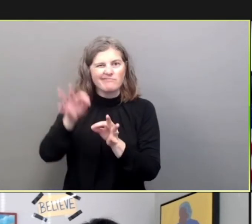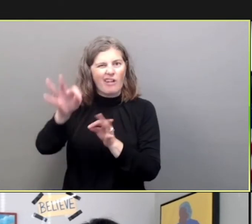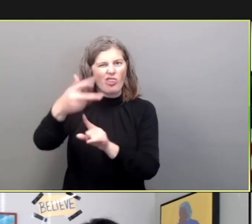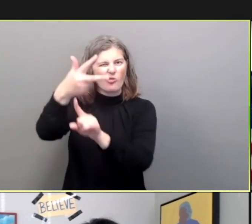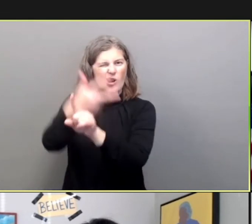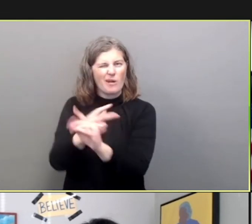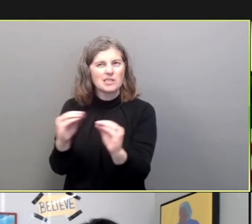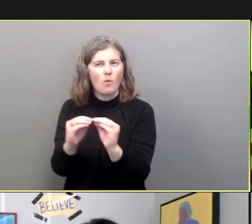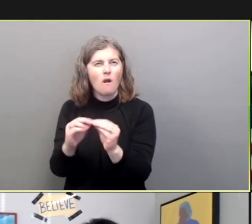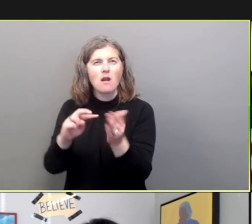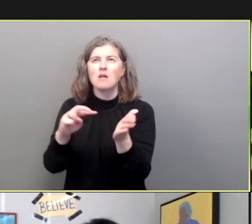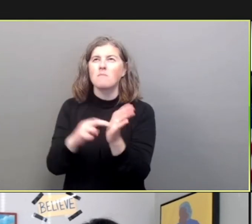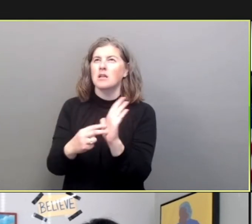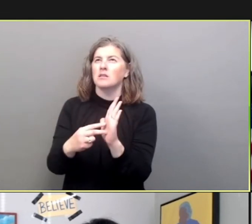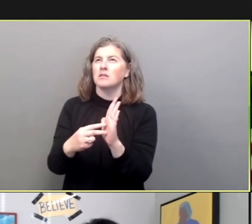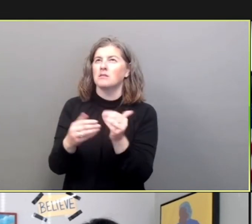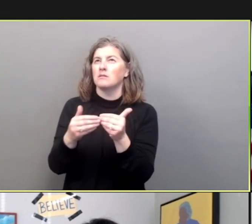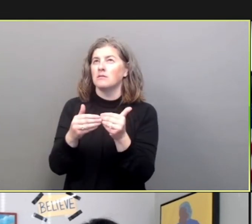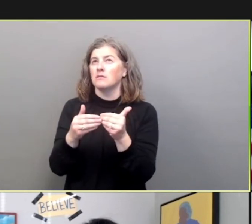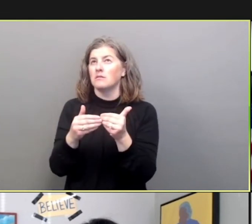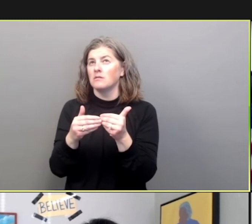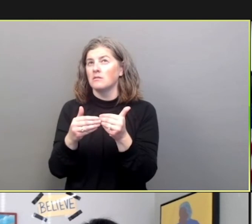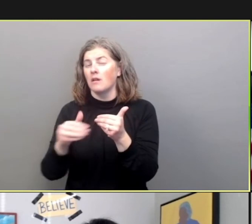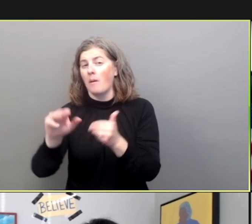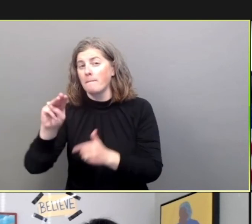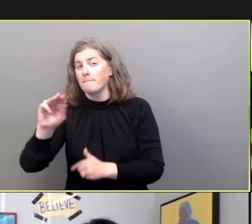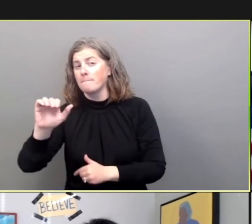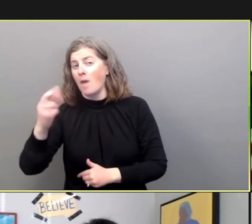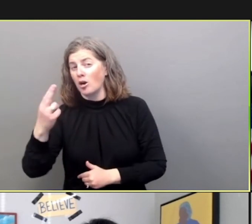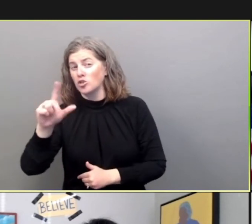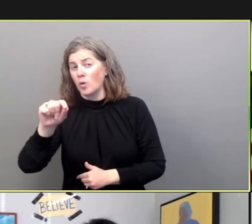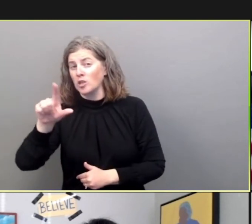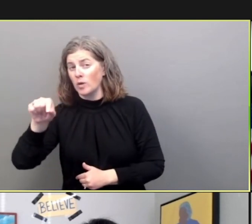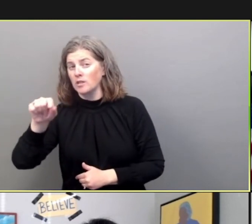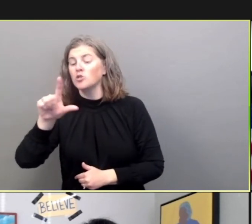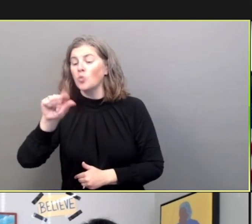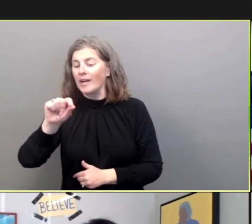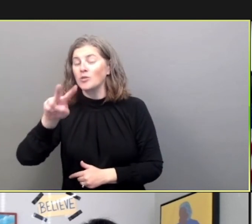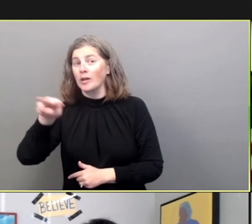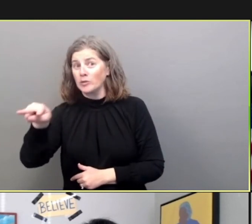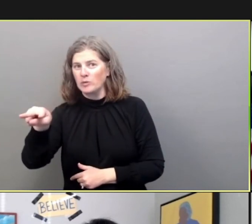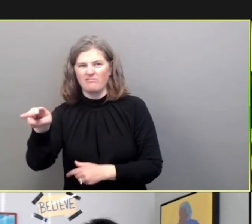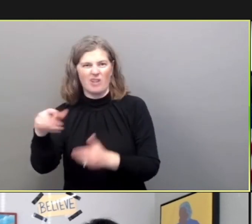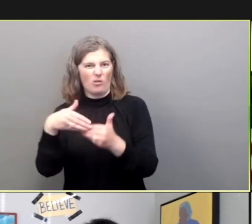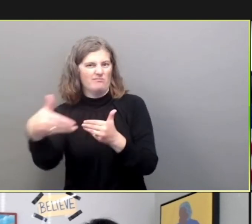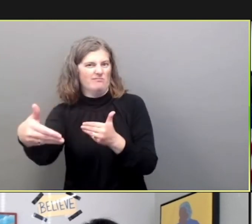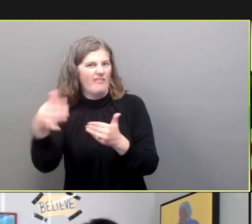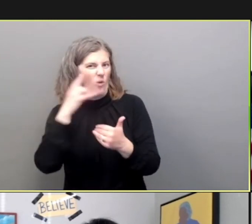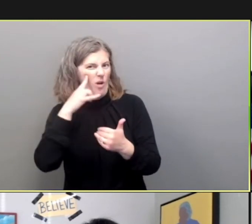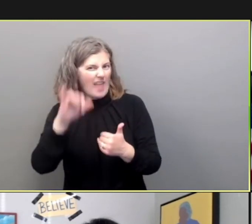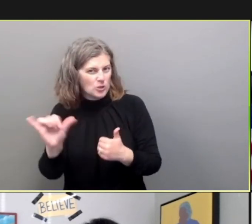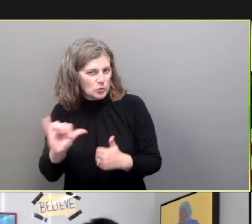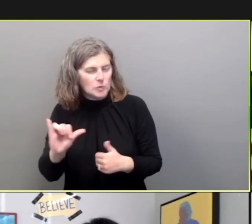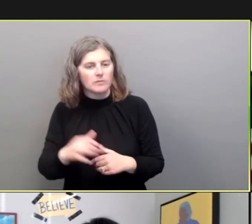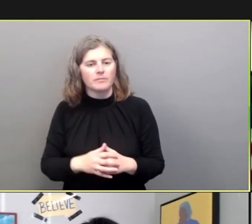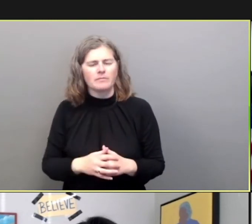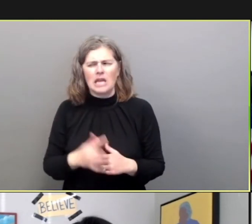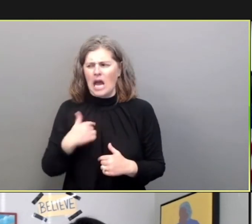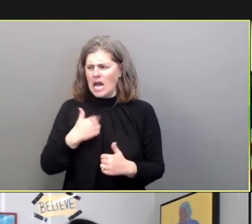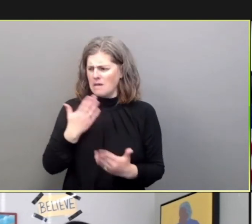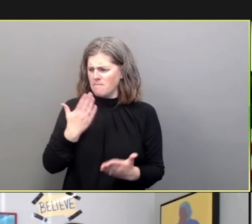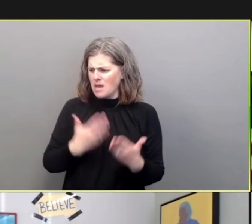go through March of next year as well. I might be able